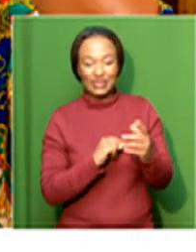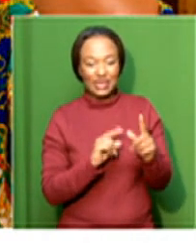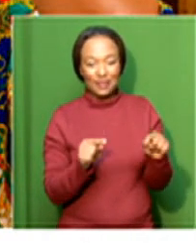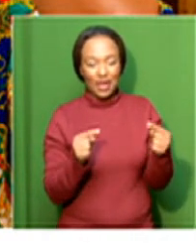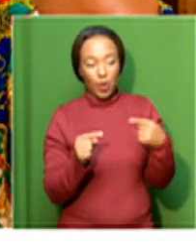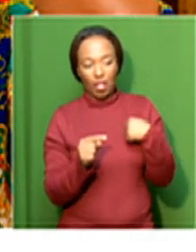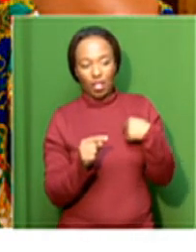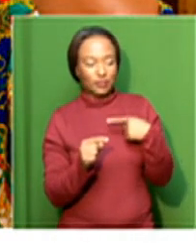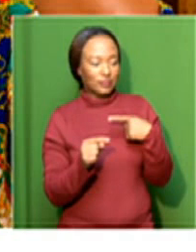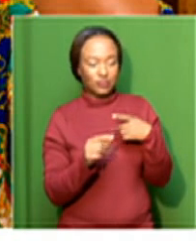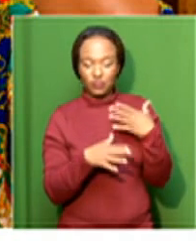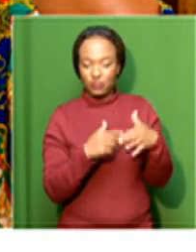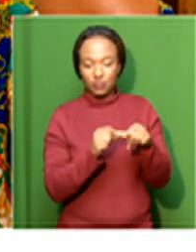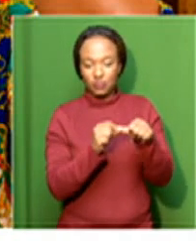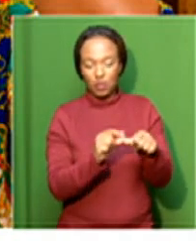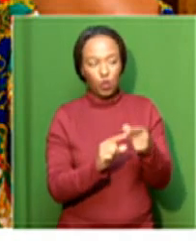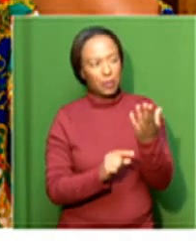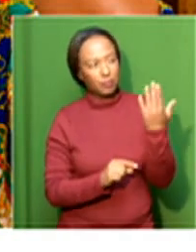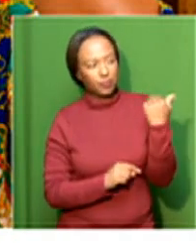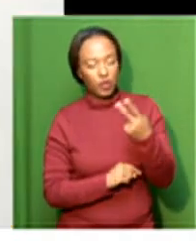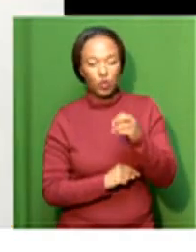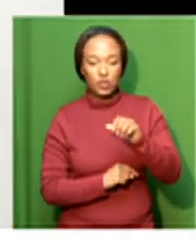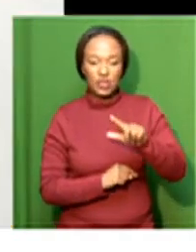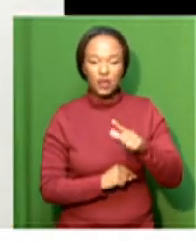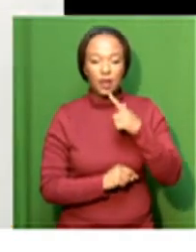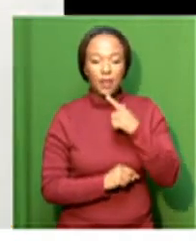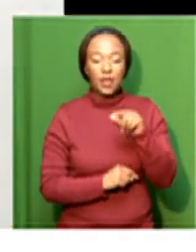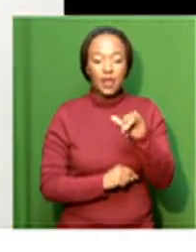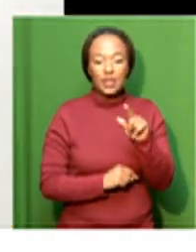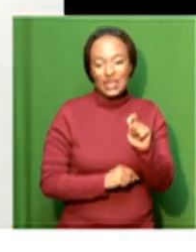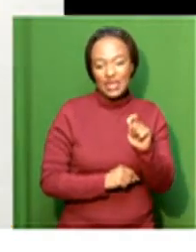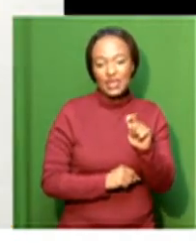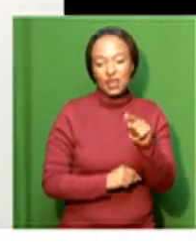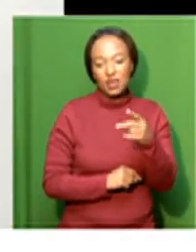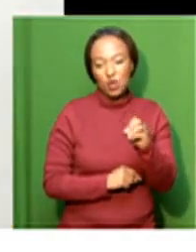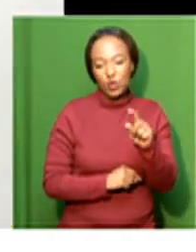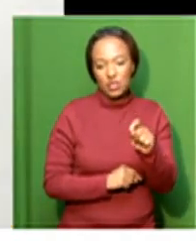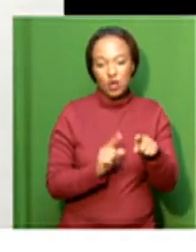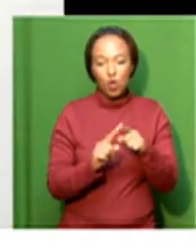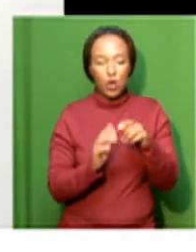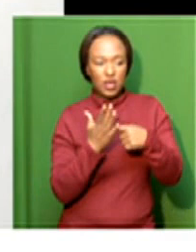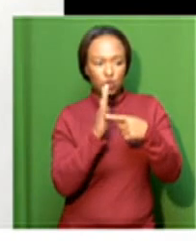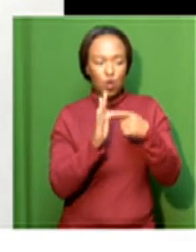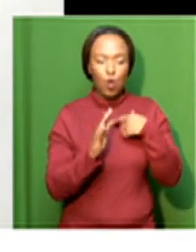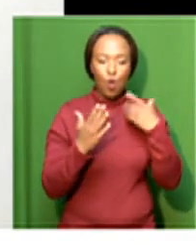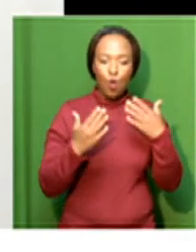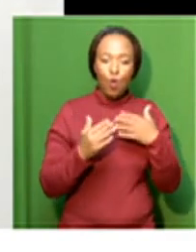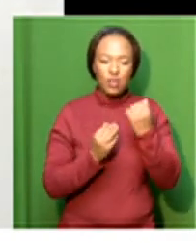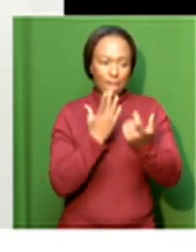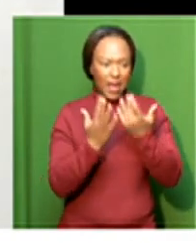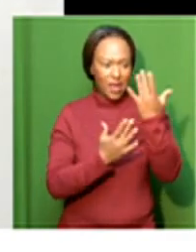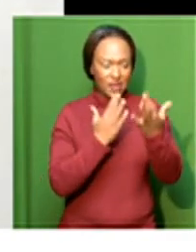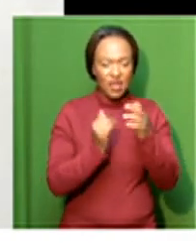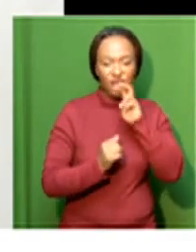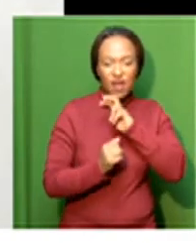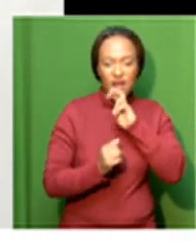couldn't resist, It was back in 2007. I was at DUT. There were shows called the Blazing Friday hip hop shows. I